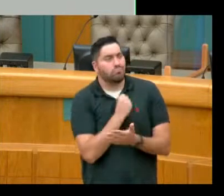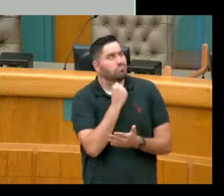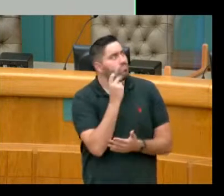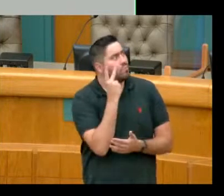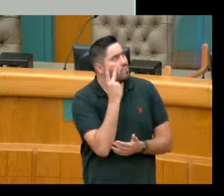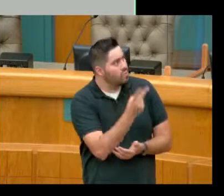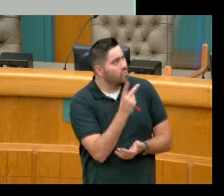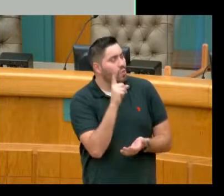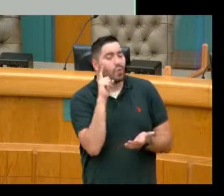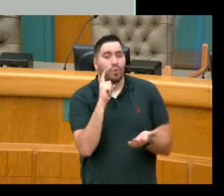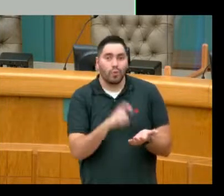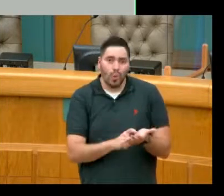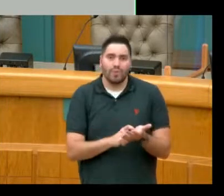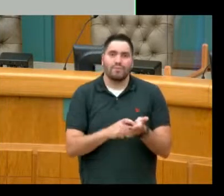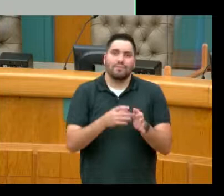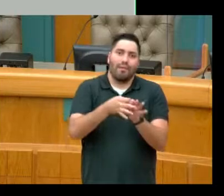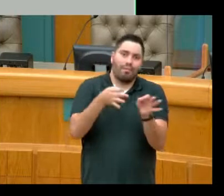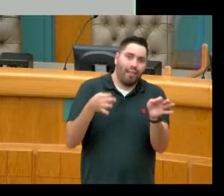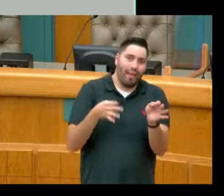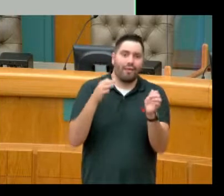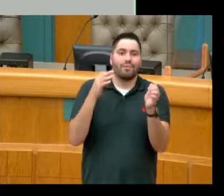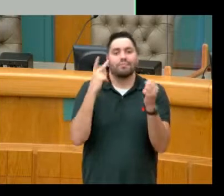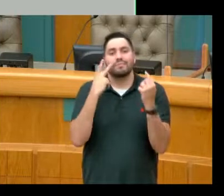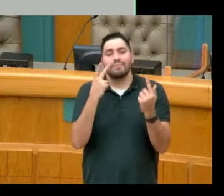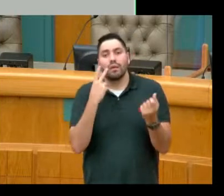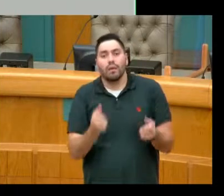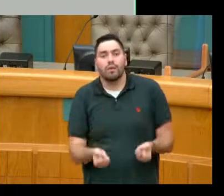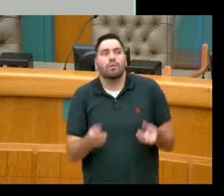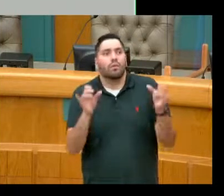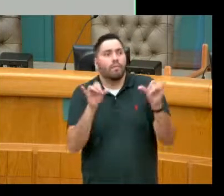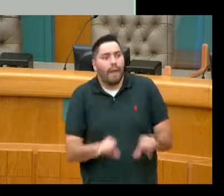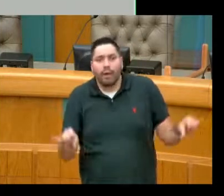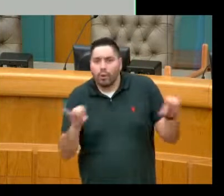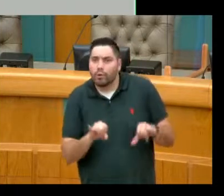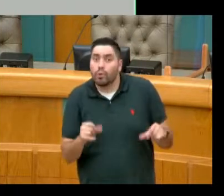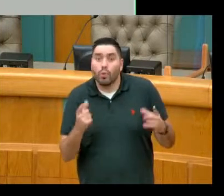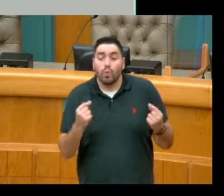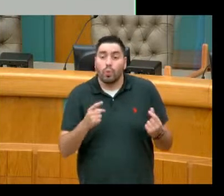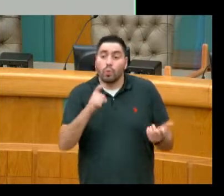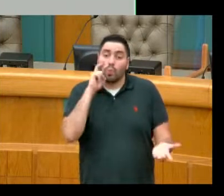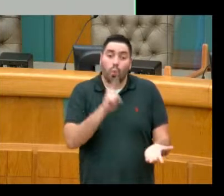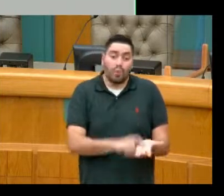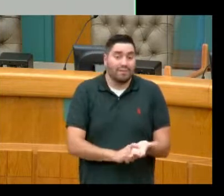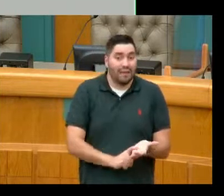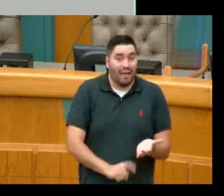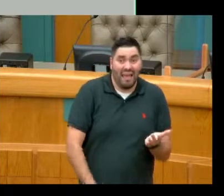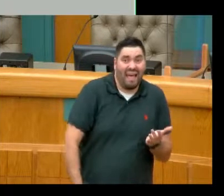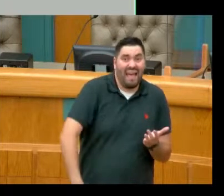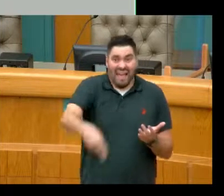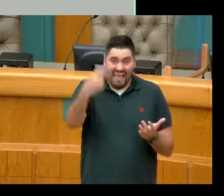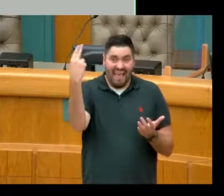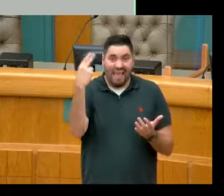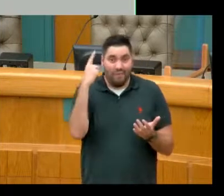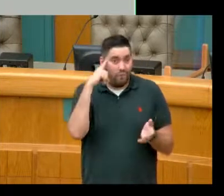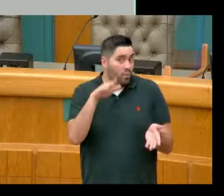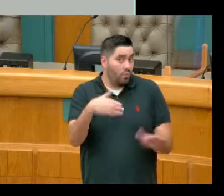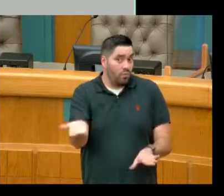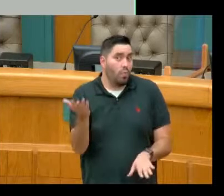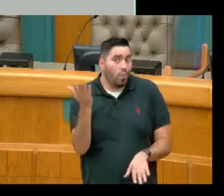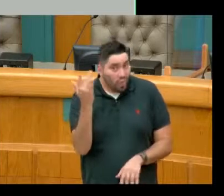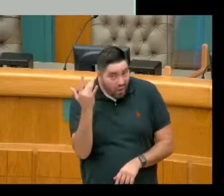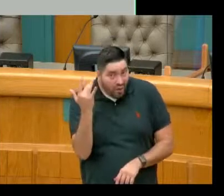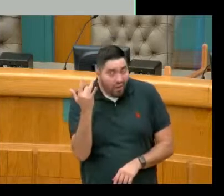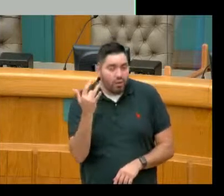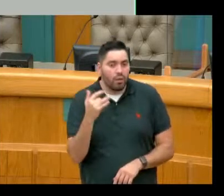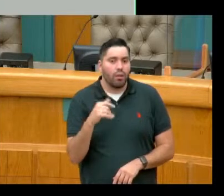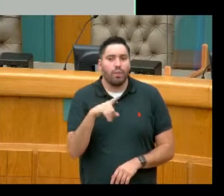And if you look at this, we are trending in the right direction towards normality, but we're not quite there yet. For fatalities, we continue to